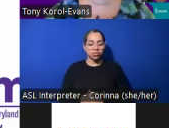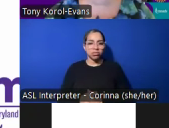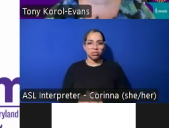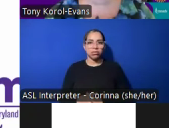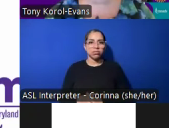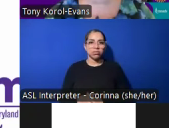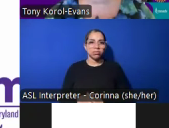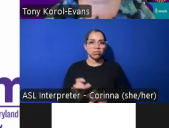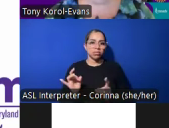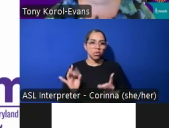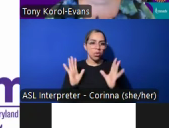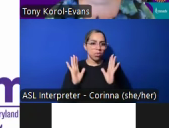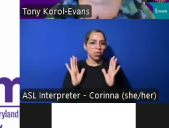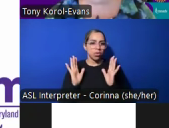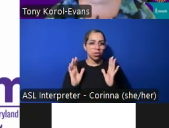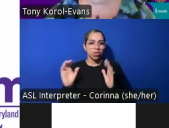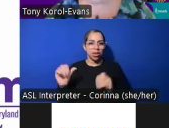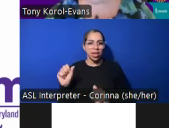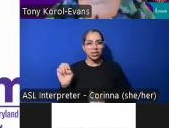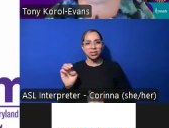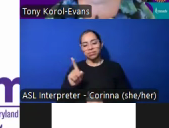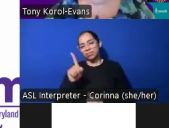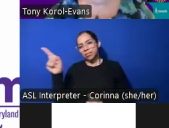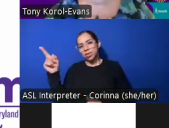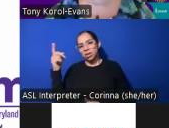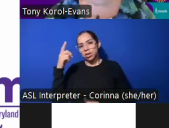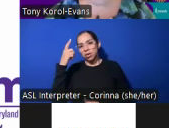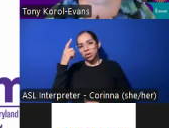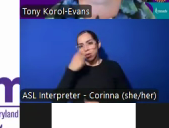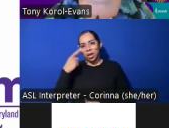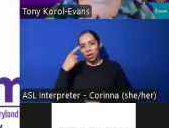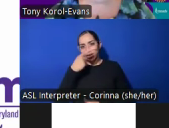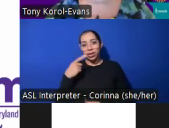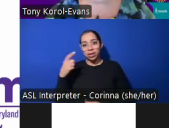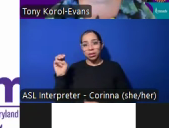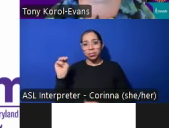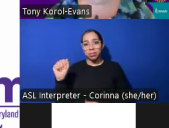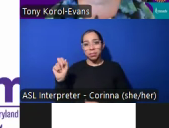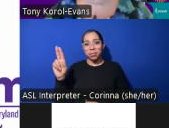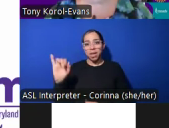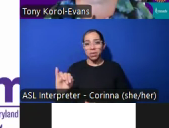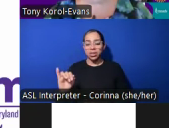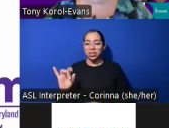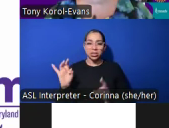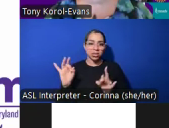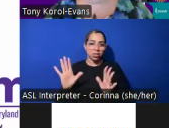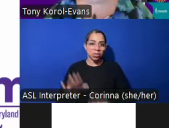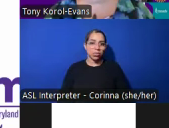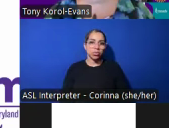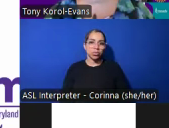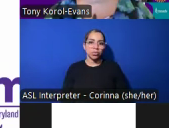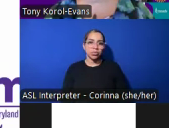horrible case over in Hawaii on Maui, and it was just terrible. So